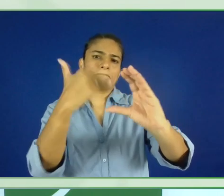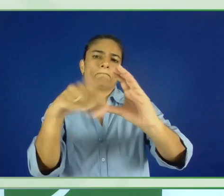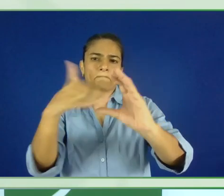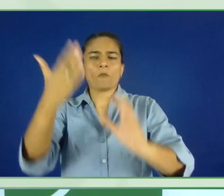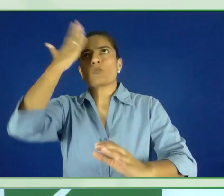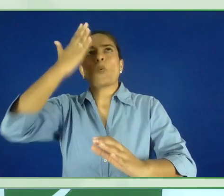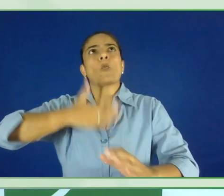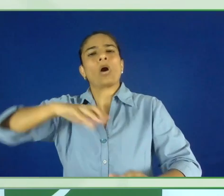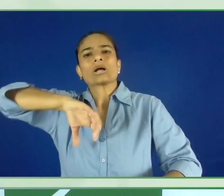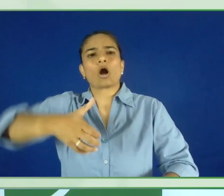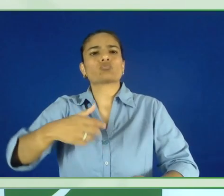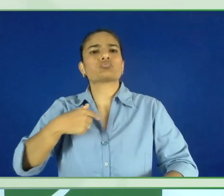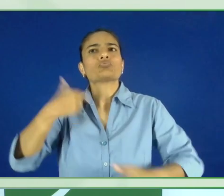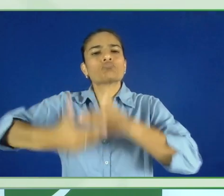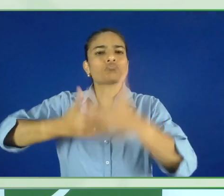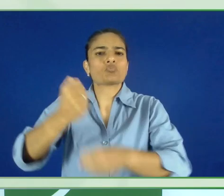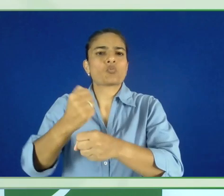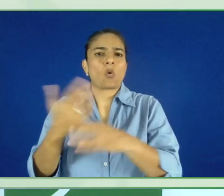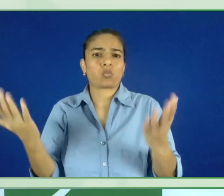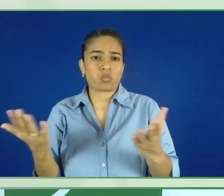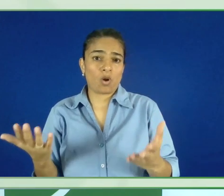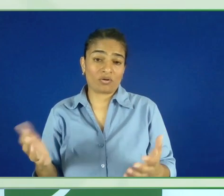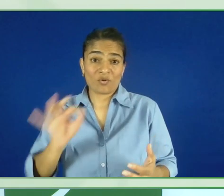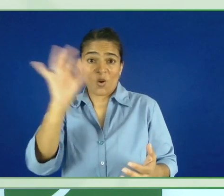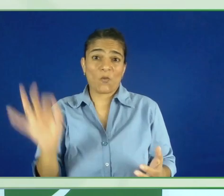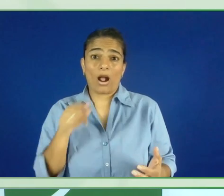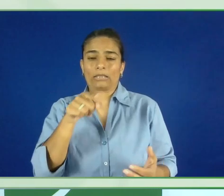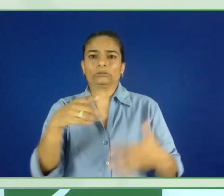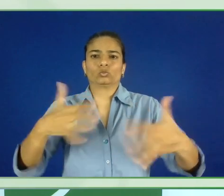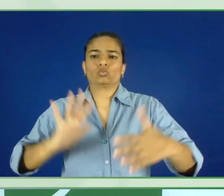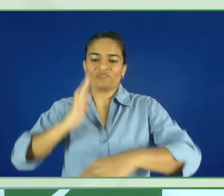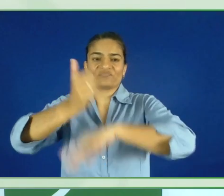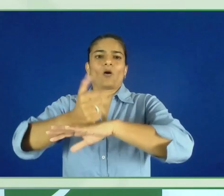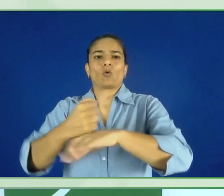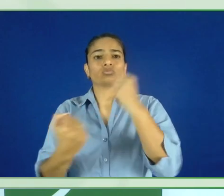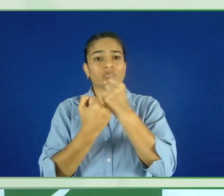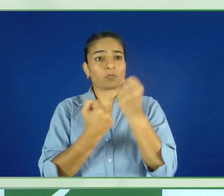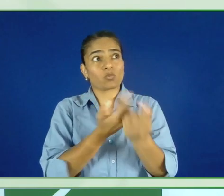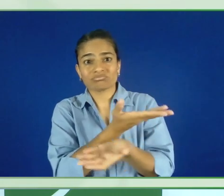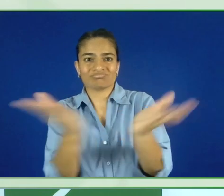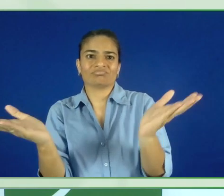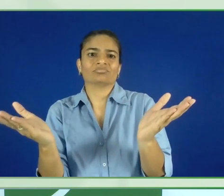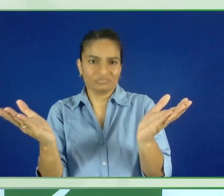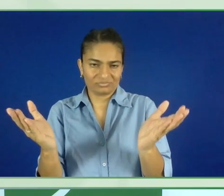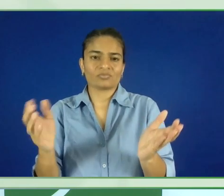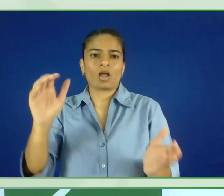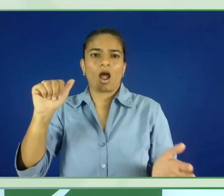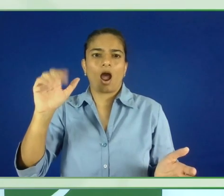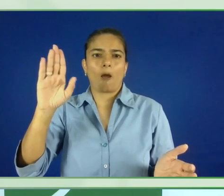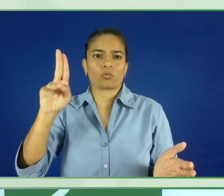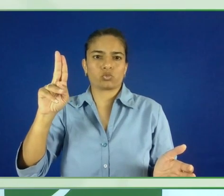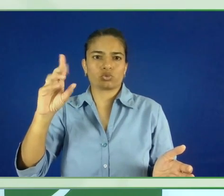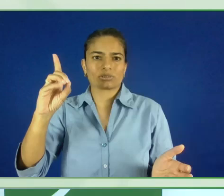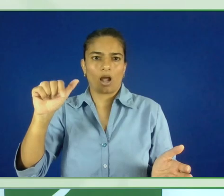it's true that it's led by UNCE Foundation with also the support of the IBD Lab, but really the real change is made in the countries and